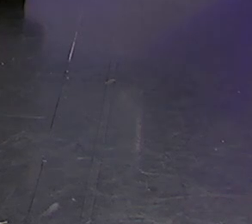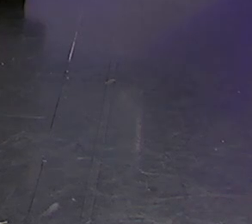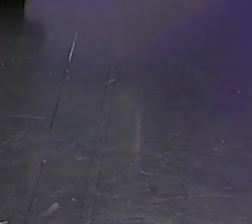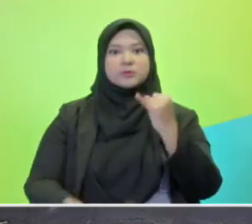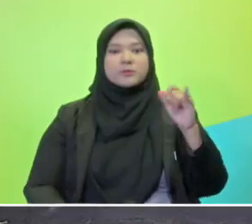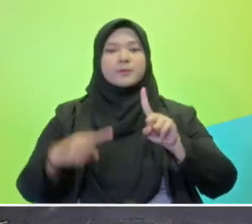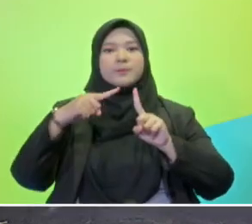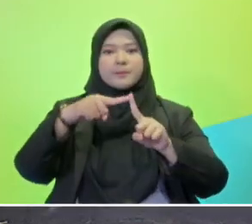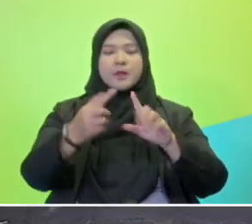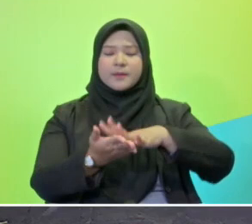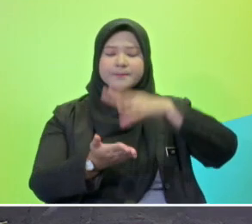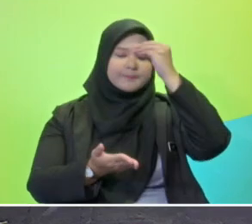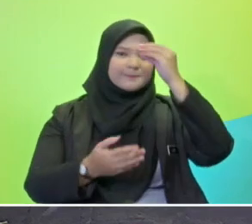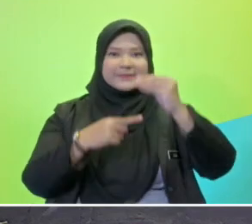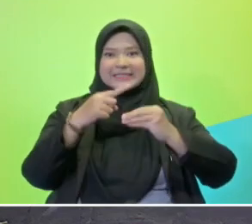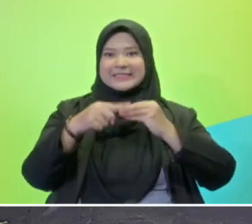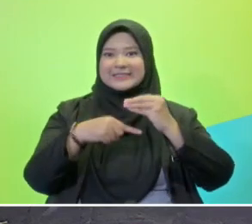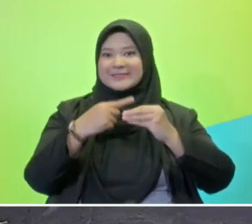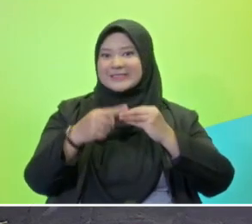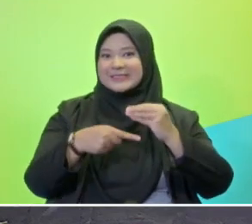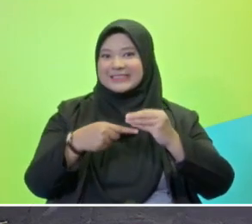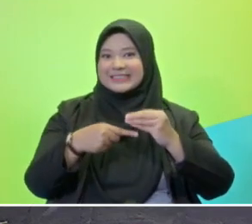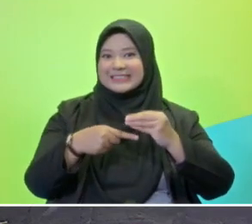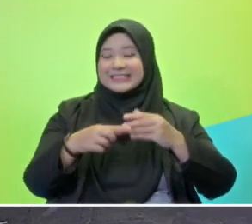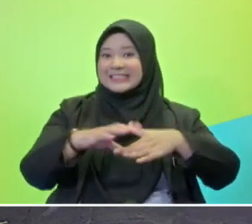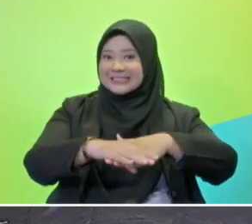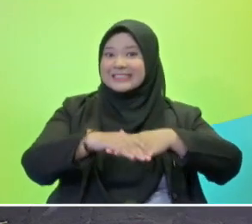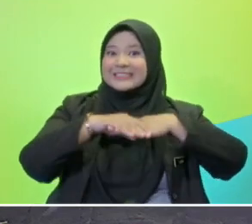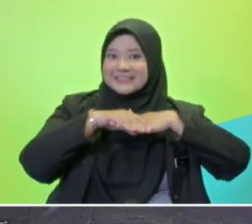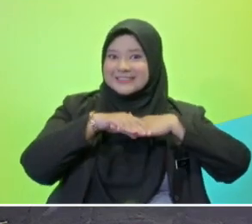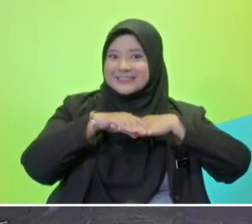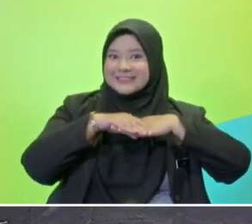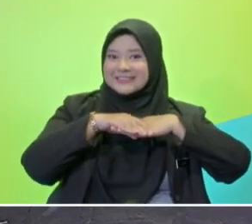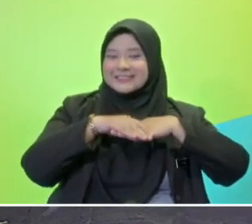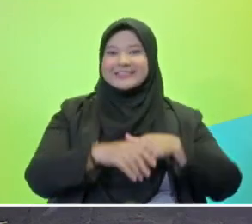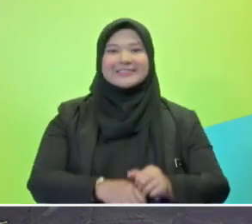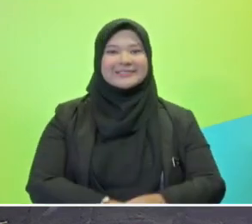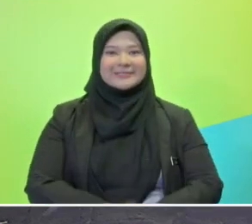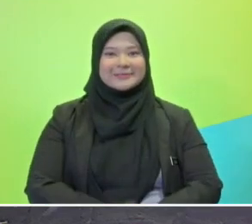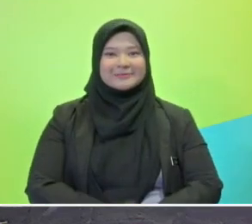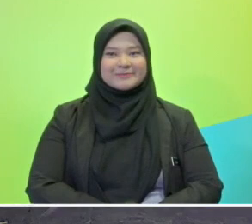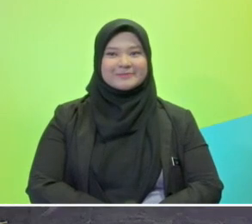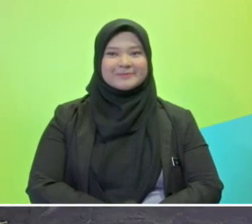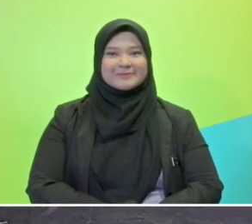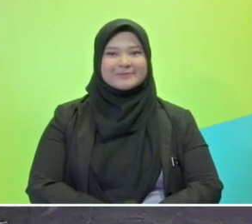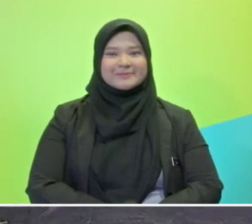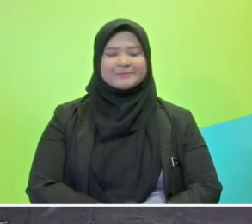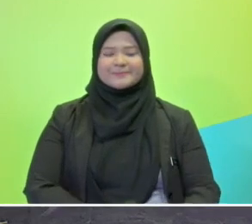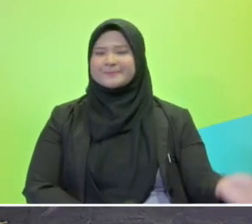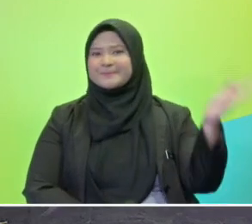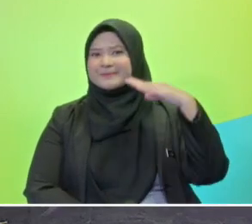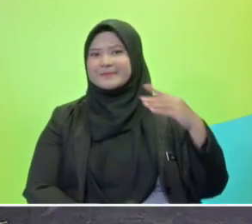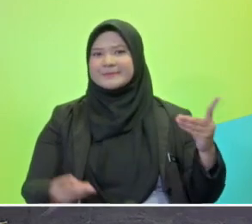So, without further ado, I think we also have your pupils online. So, let's introduce them. Let's meet our new